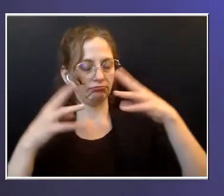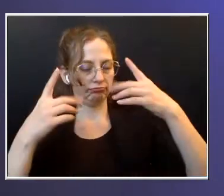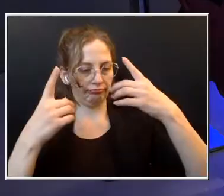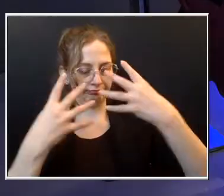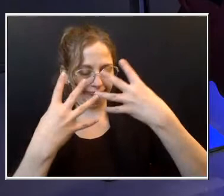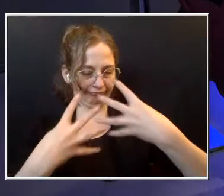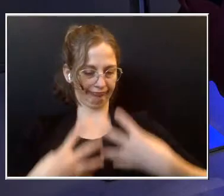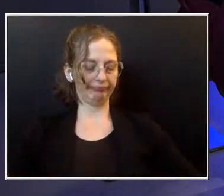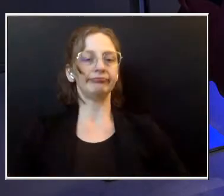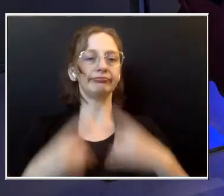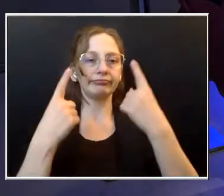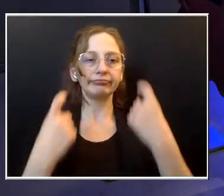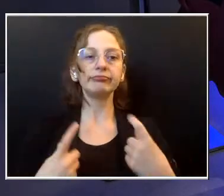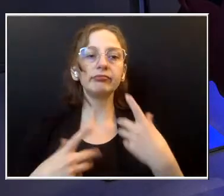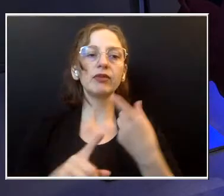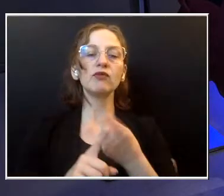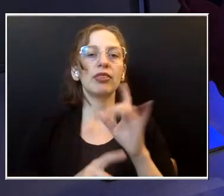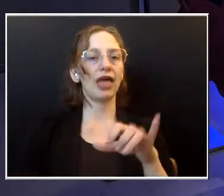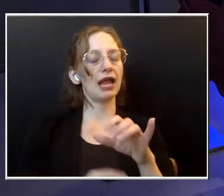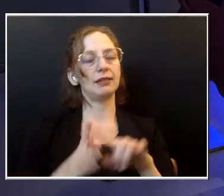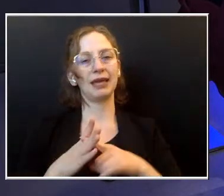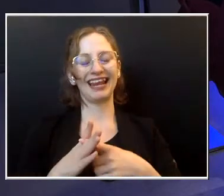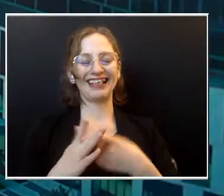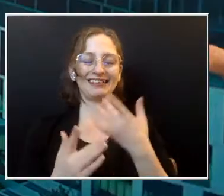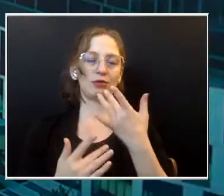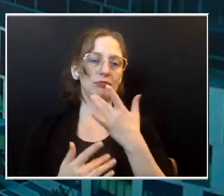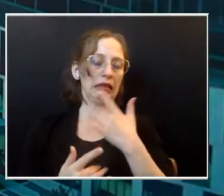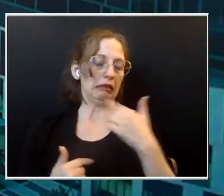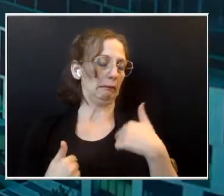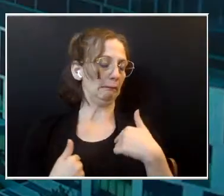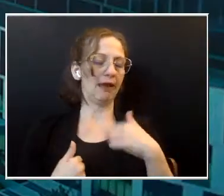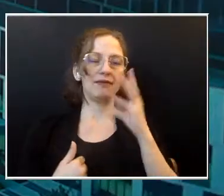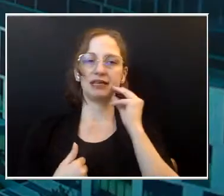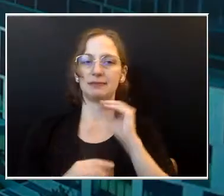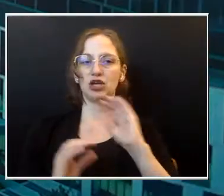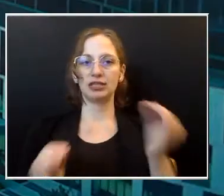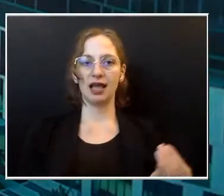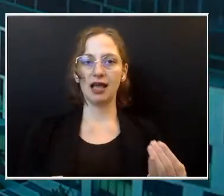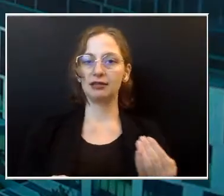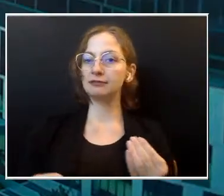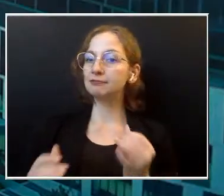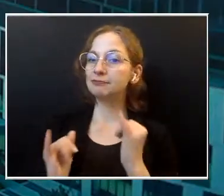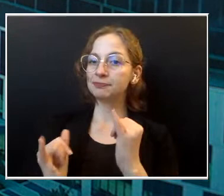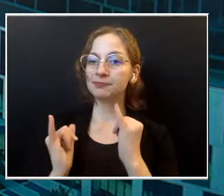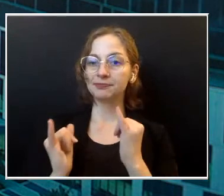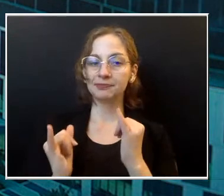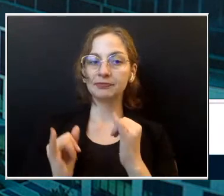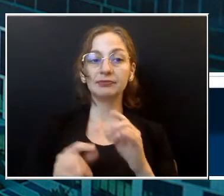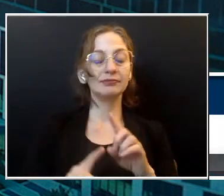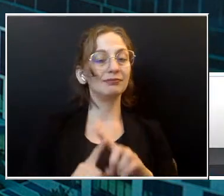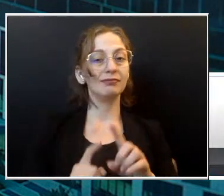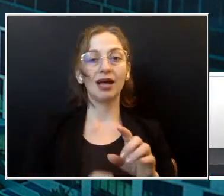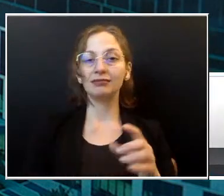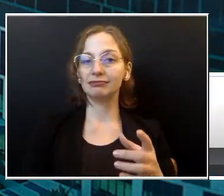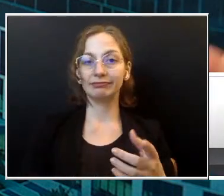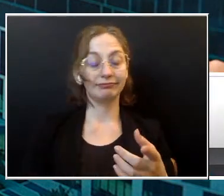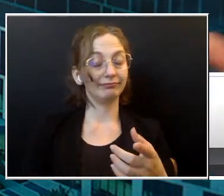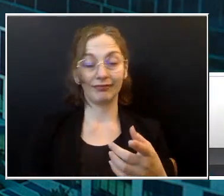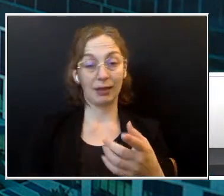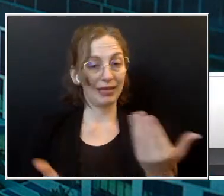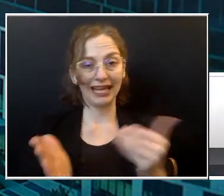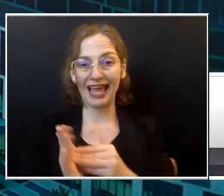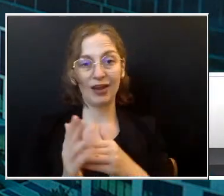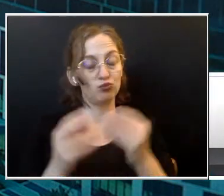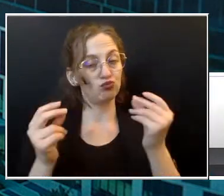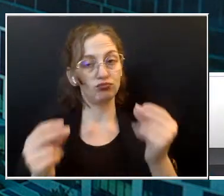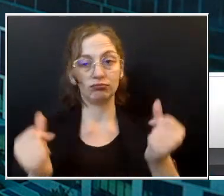this time. Cammie, what about you? No, me neither. But like Heather said, right away I met actually